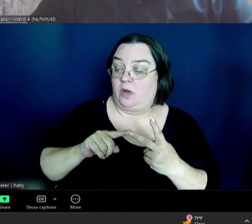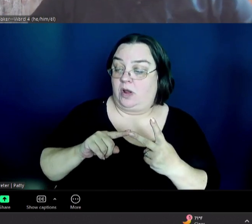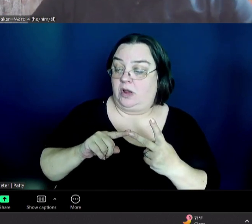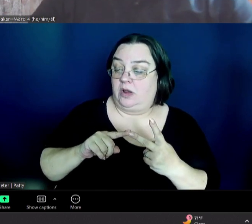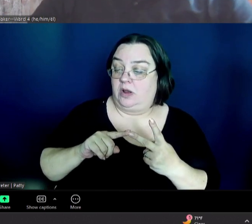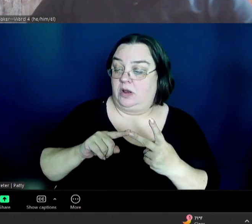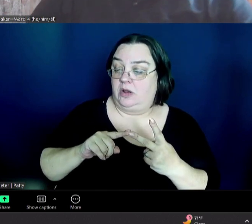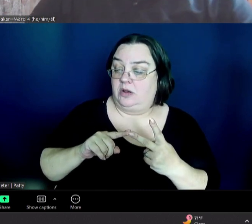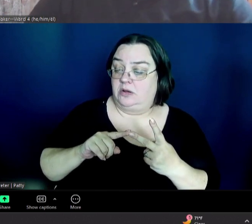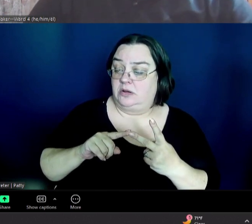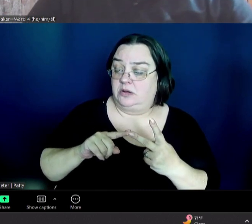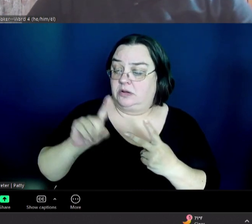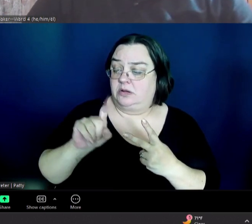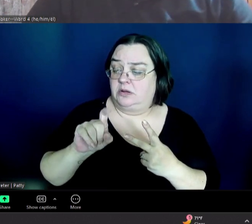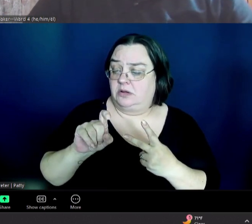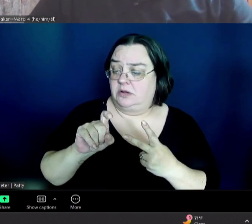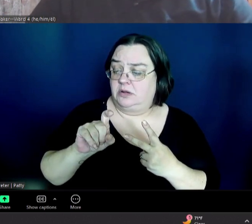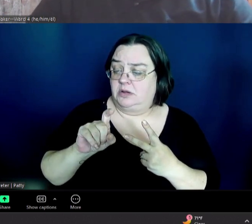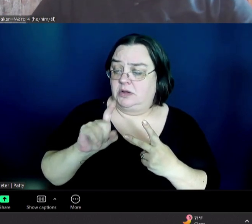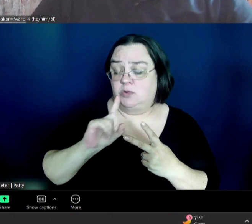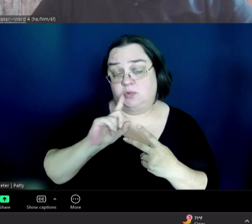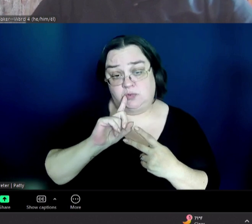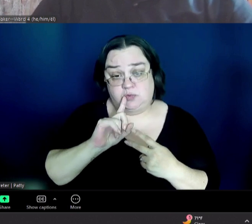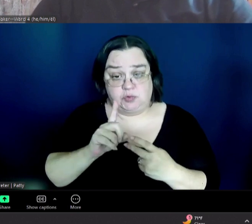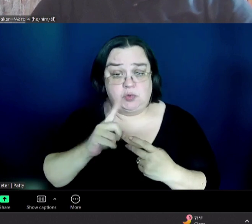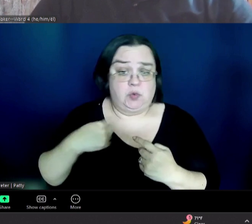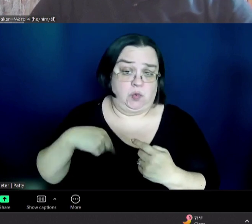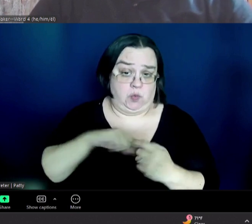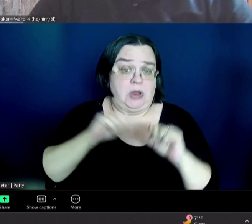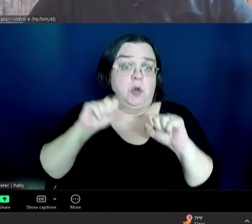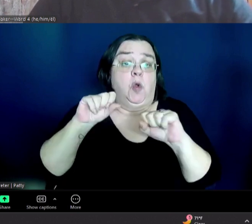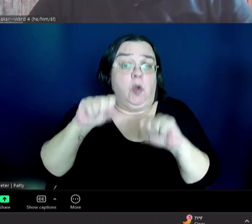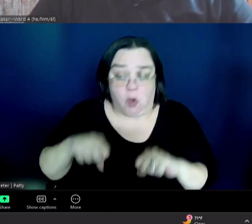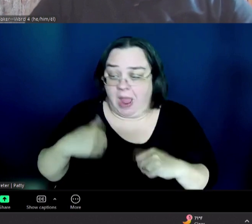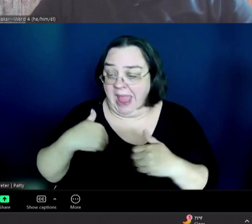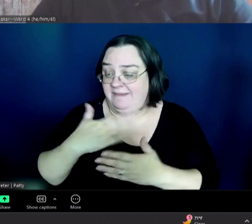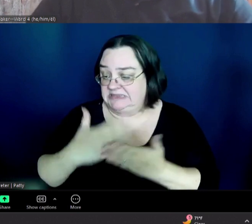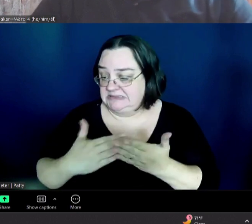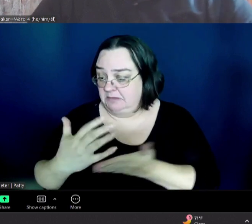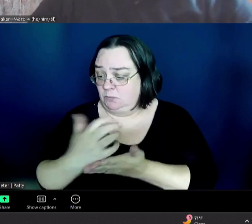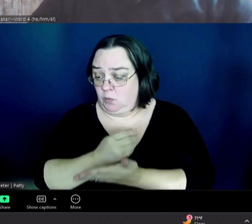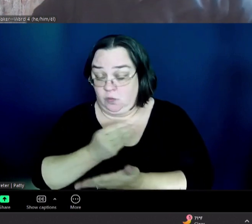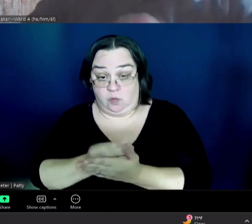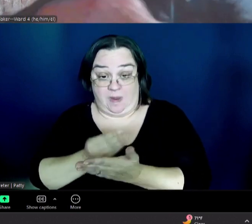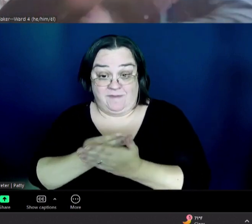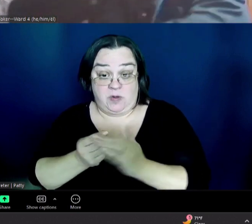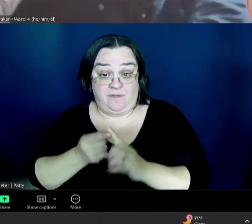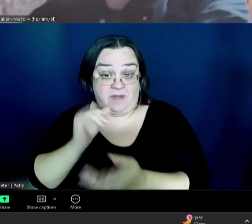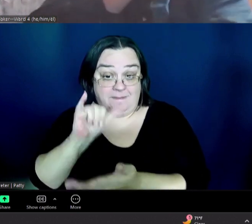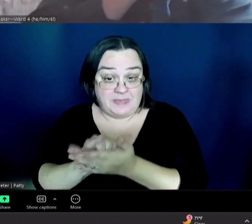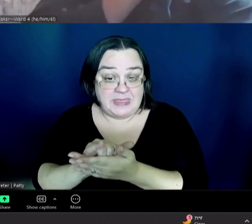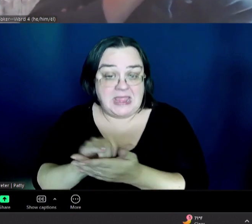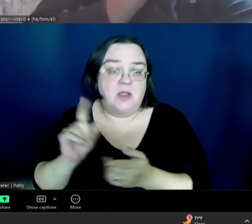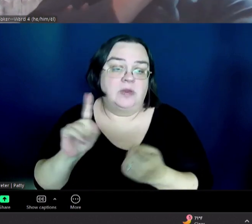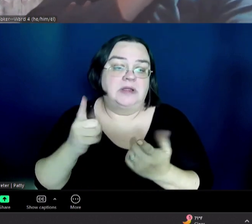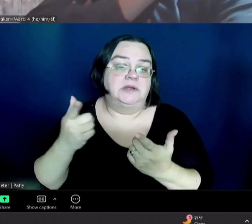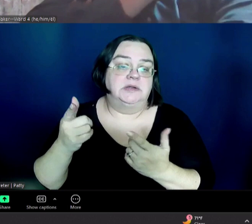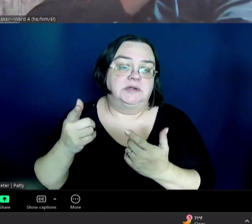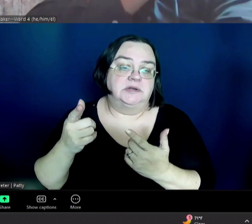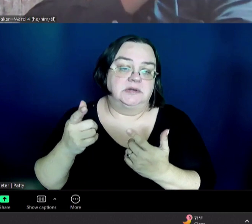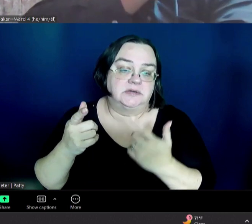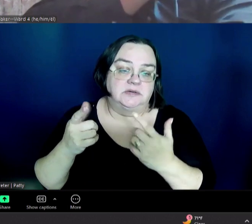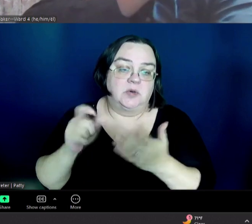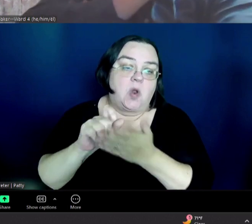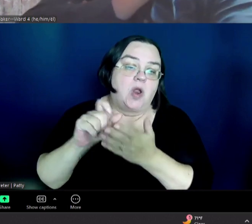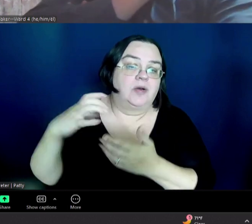isn't it true that we could get some revenue from this, whereas when an officer writes a